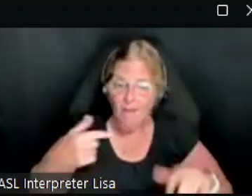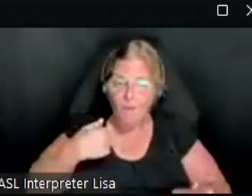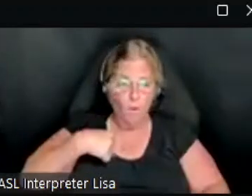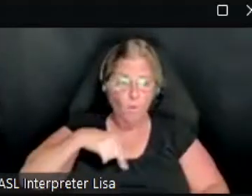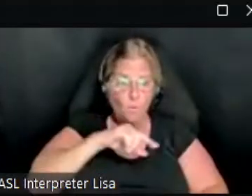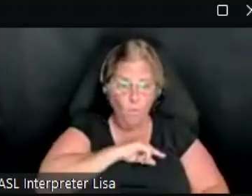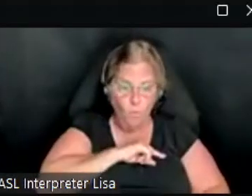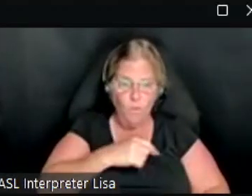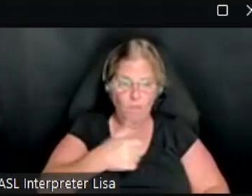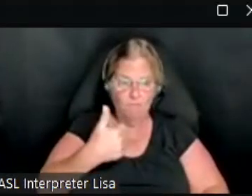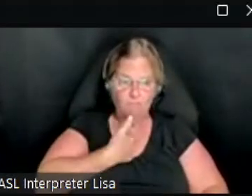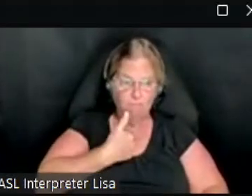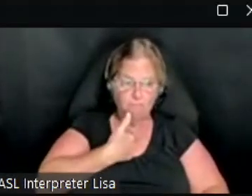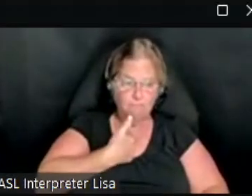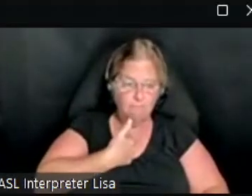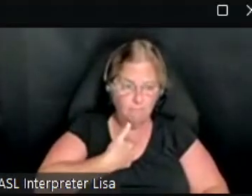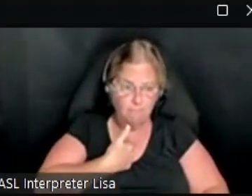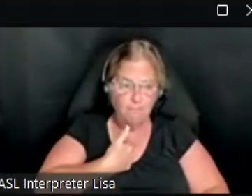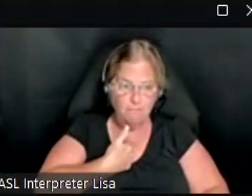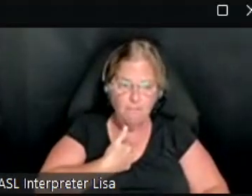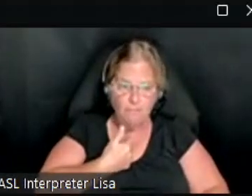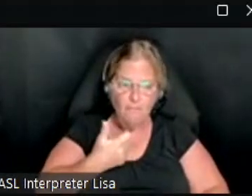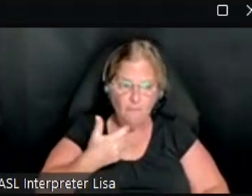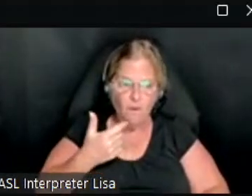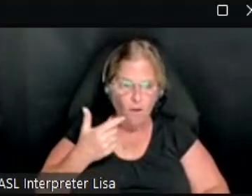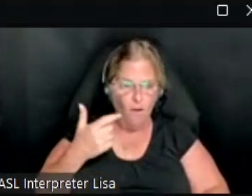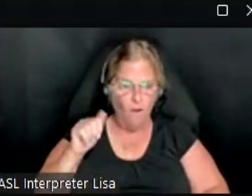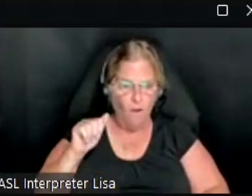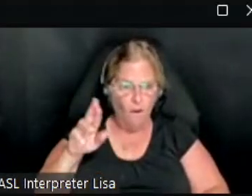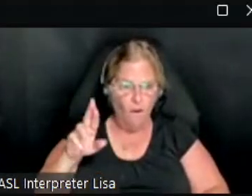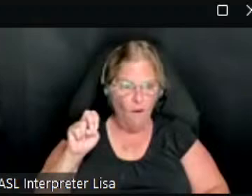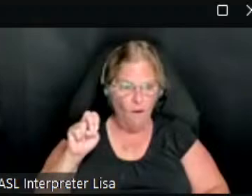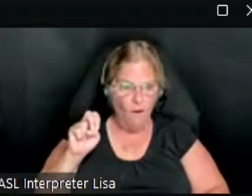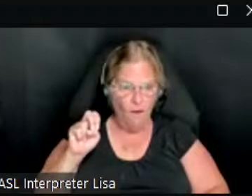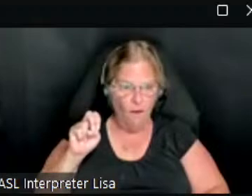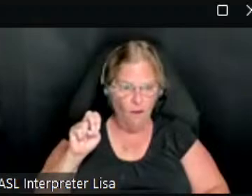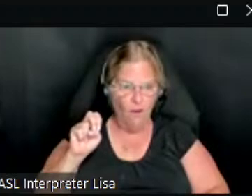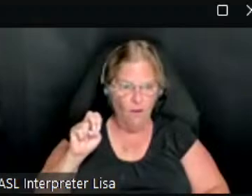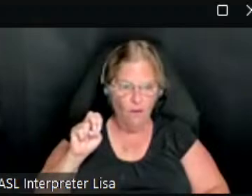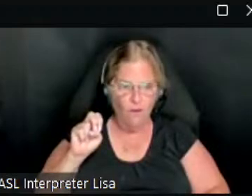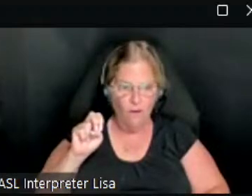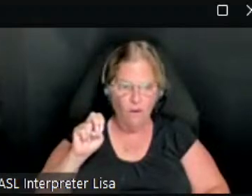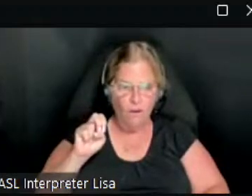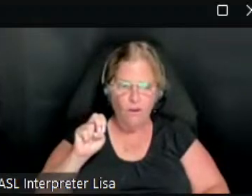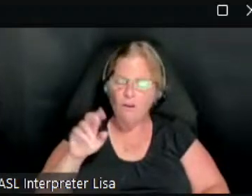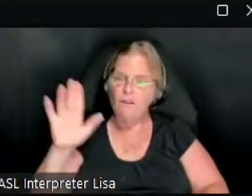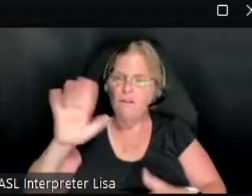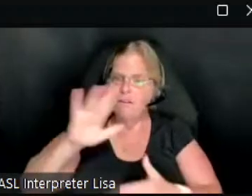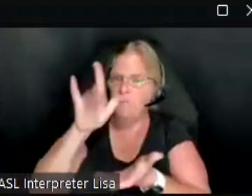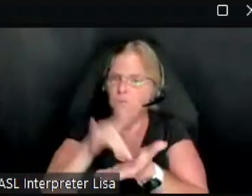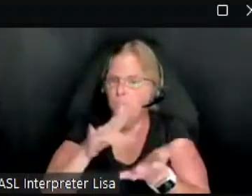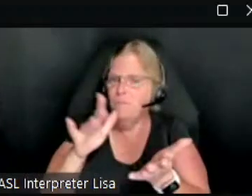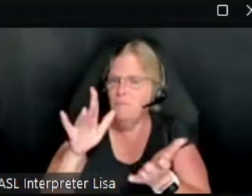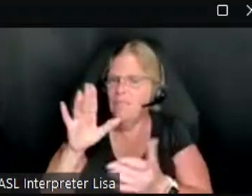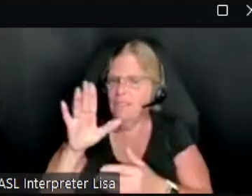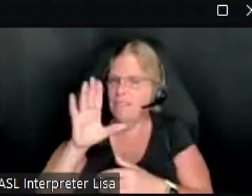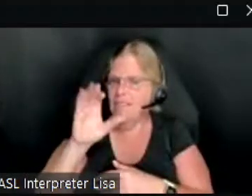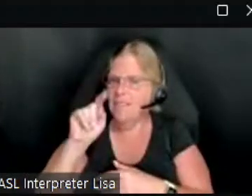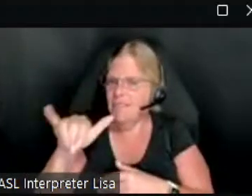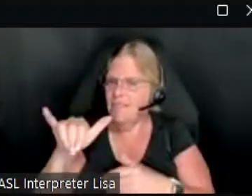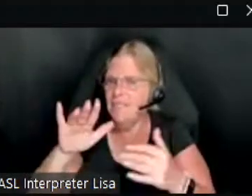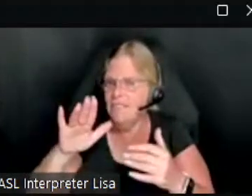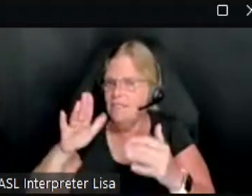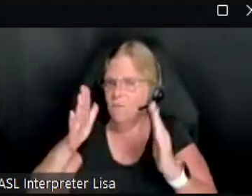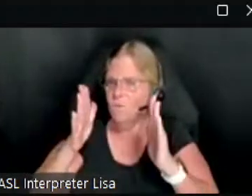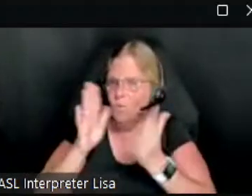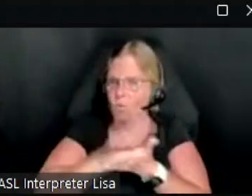we fight the good fight, and we believe in kids. So I think if teachers go into a well-developed school that feels like they're doing the